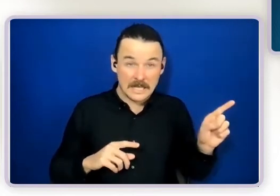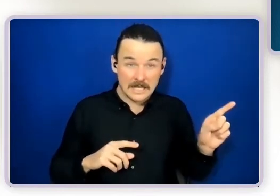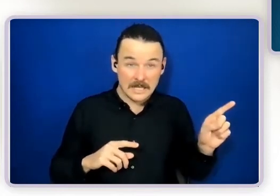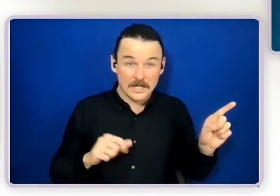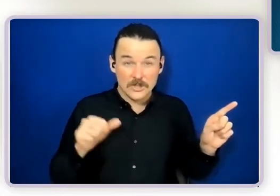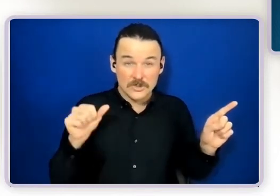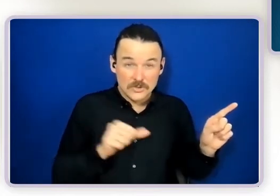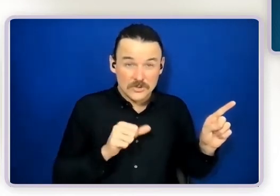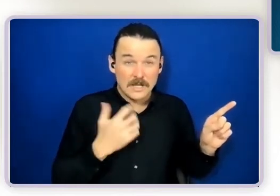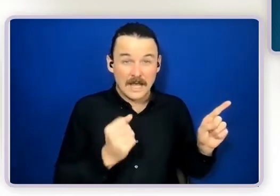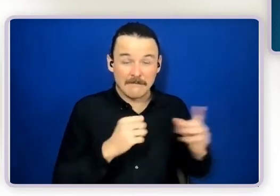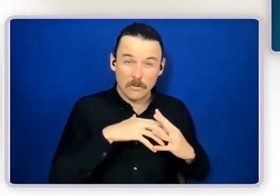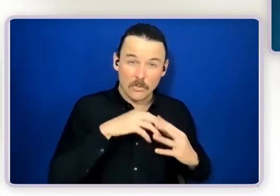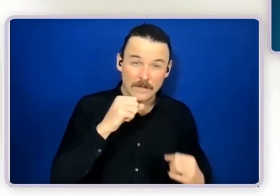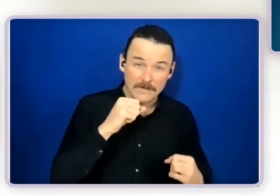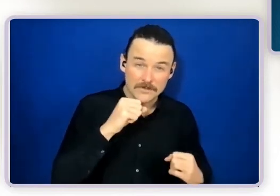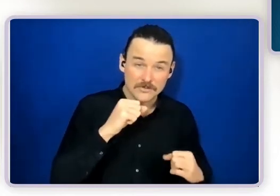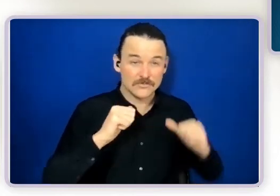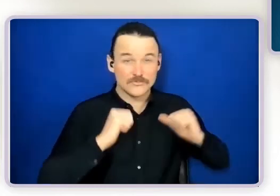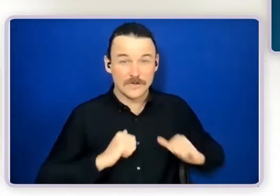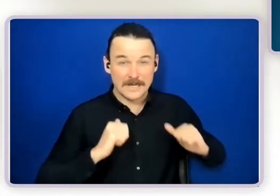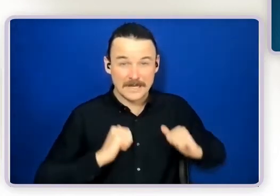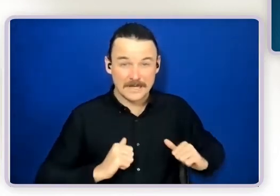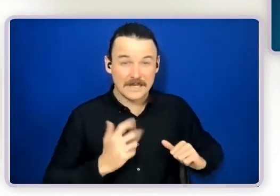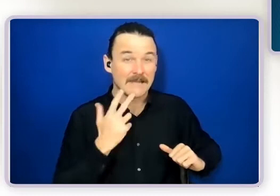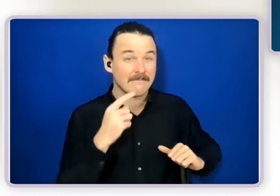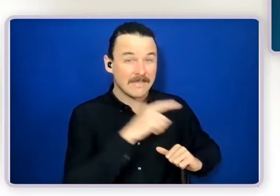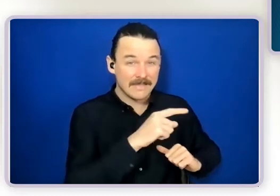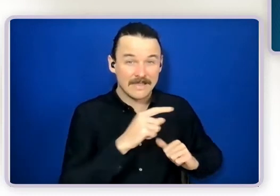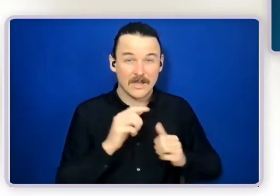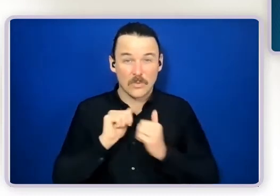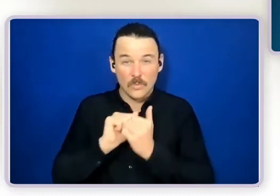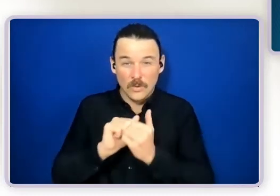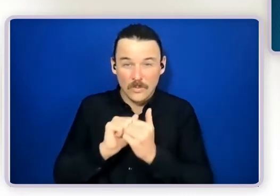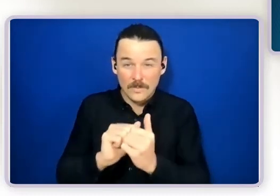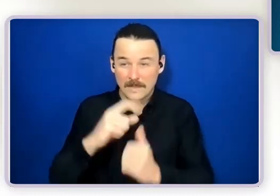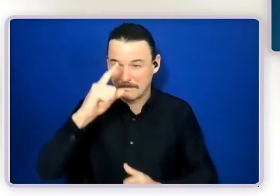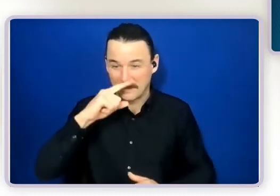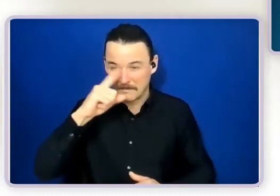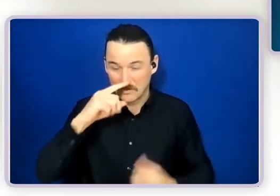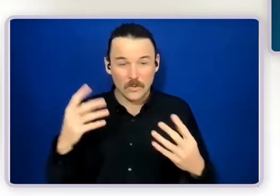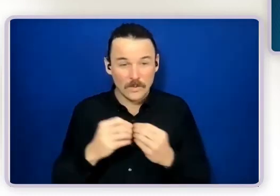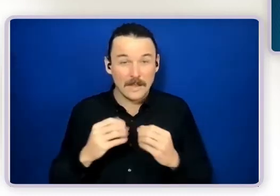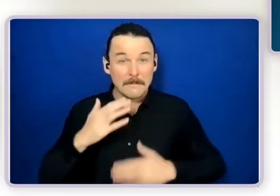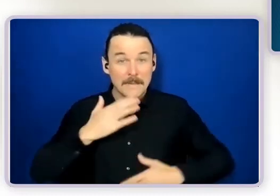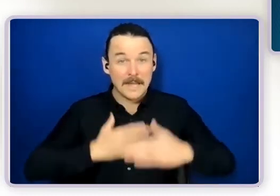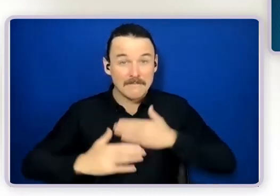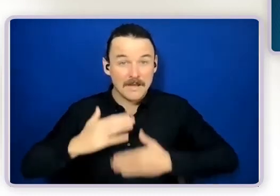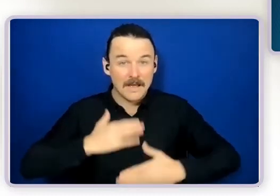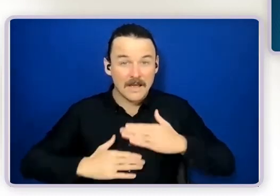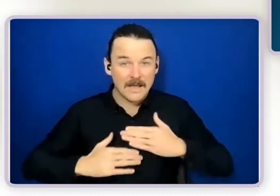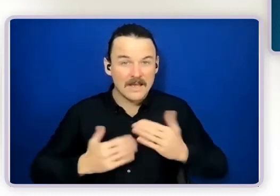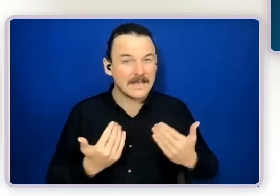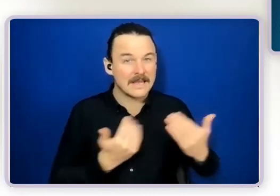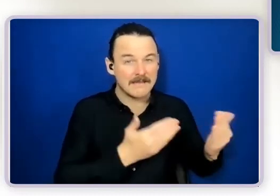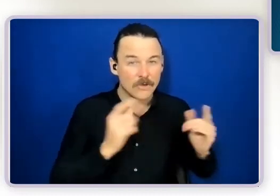concern? And I'm going to address this a little bit more later on, but in my opinion, the answer is